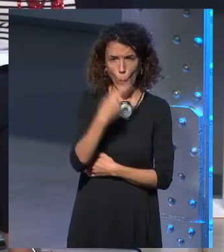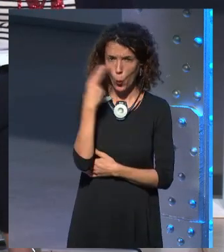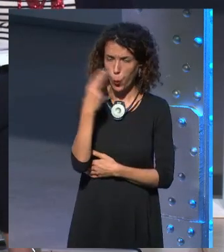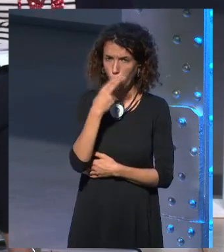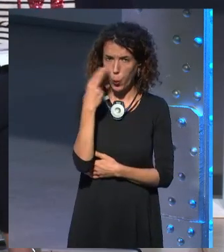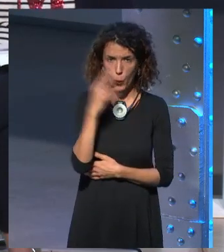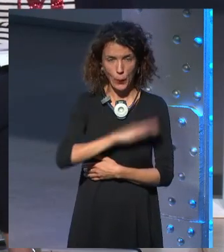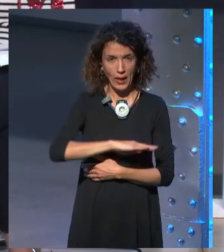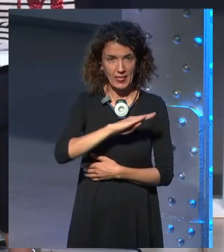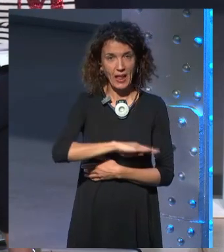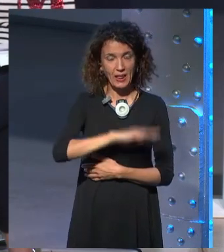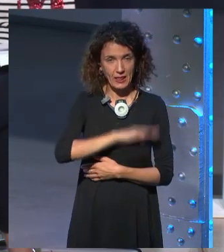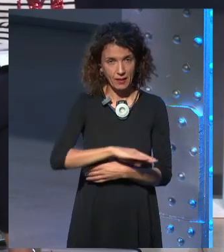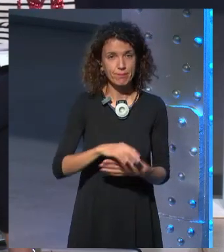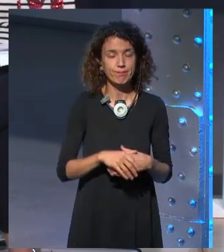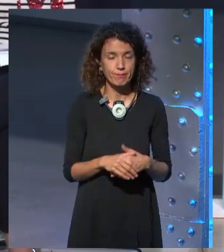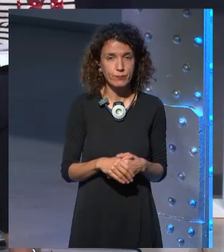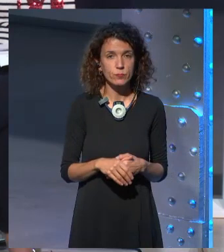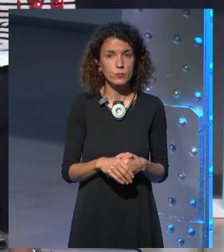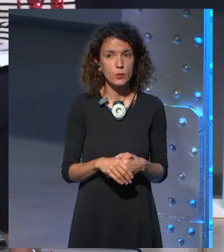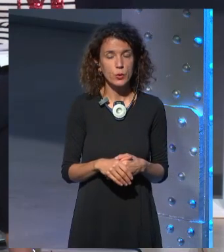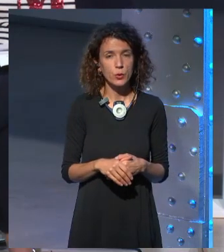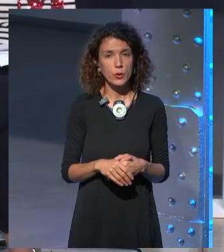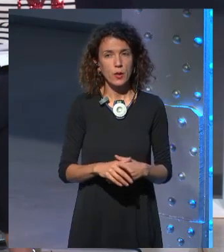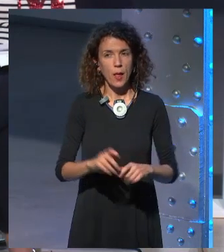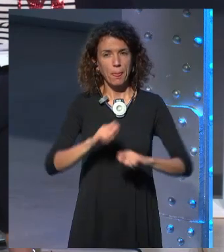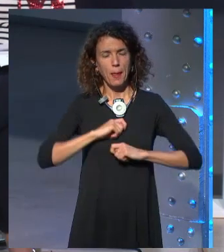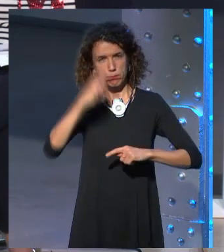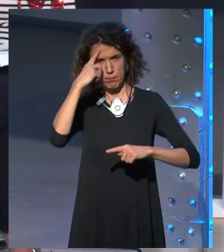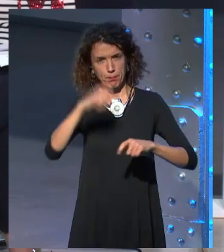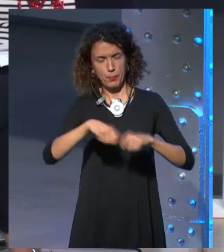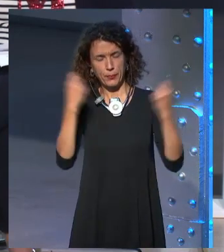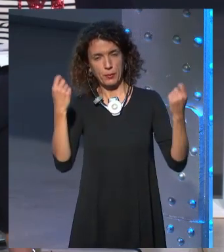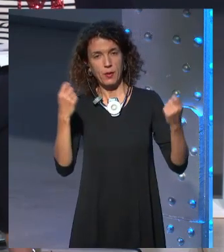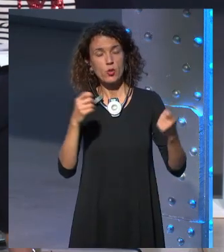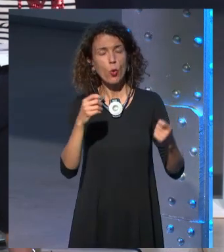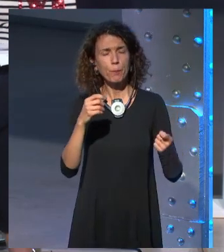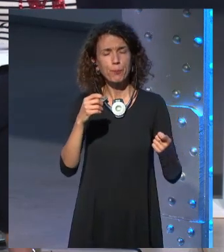puedo dos. I have one question and if I can two. And I was